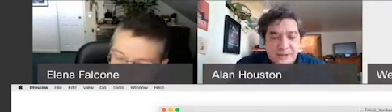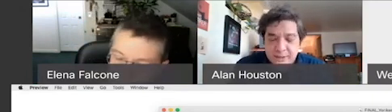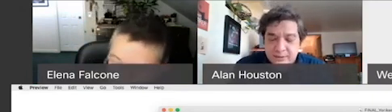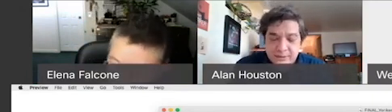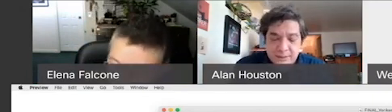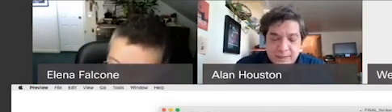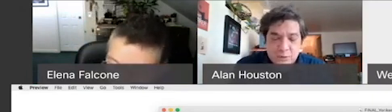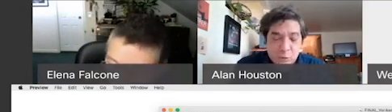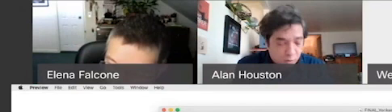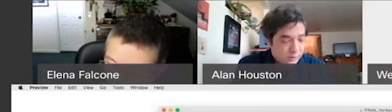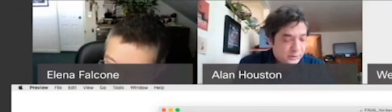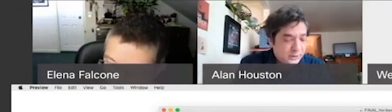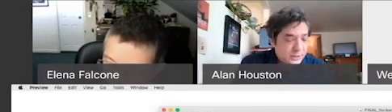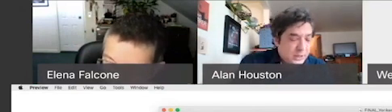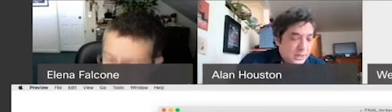homebound@ypl.org.